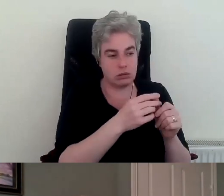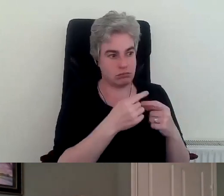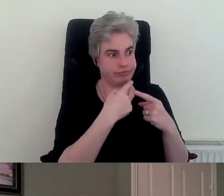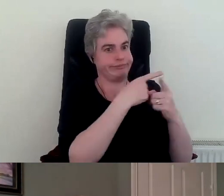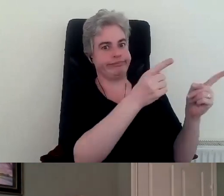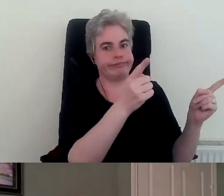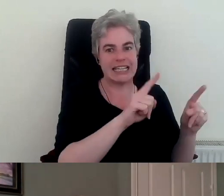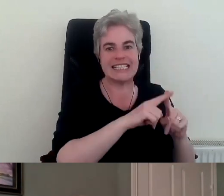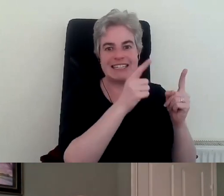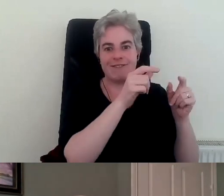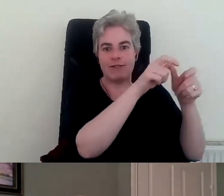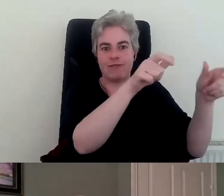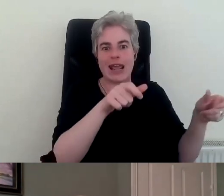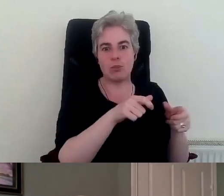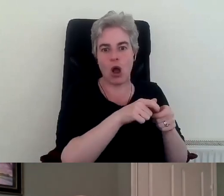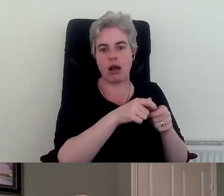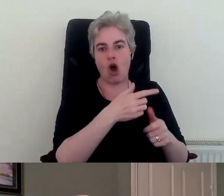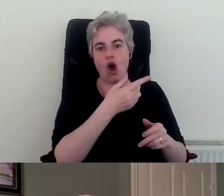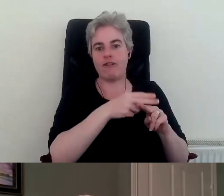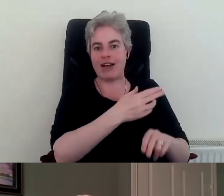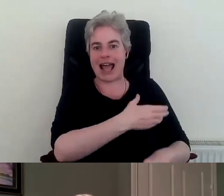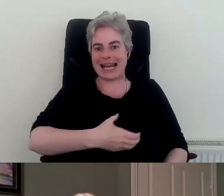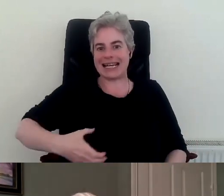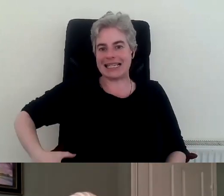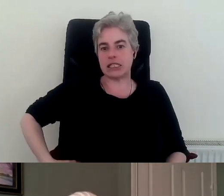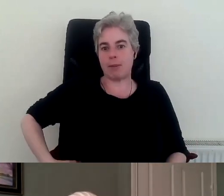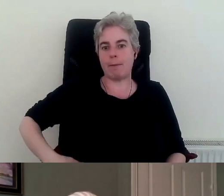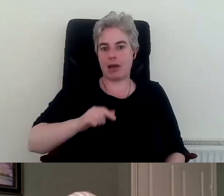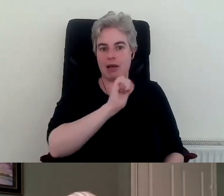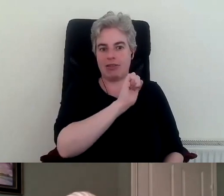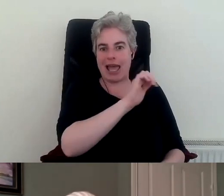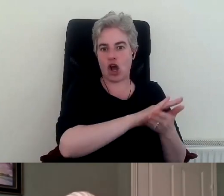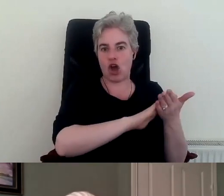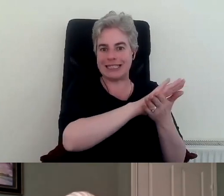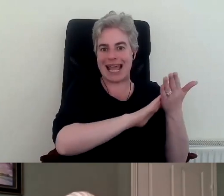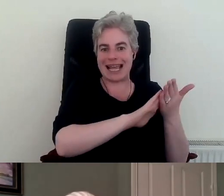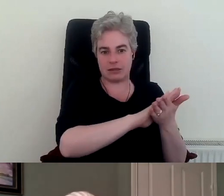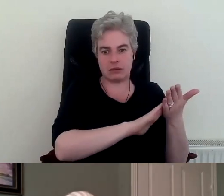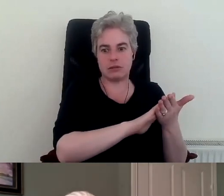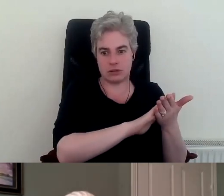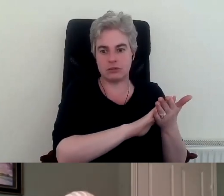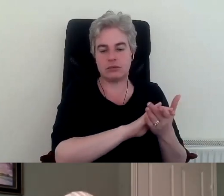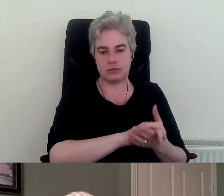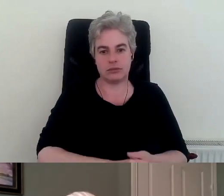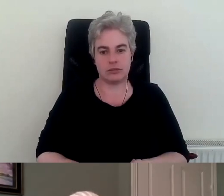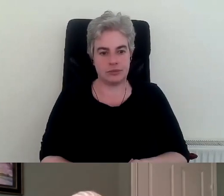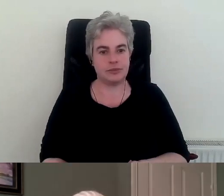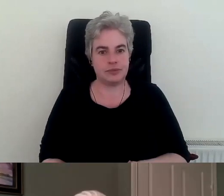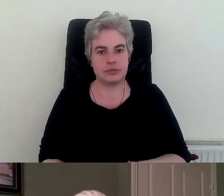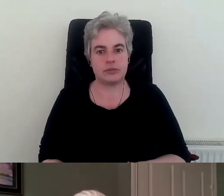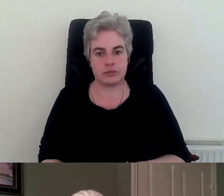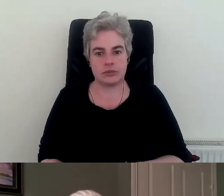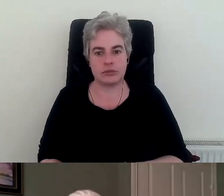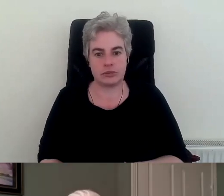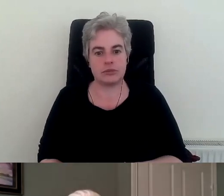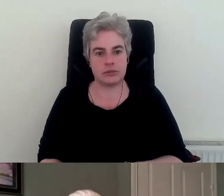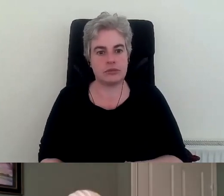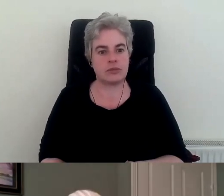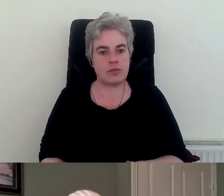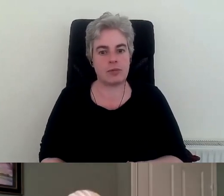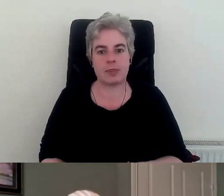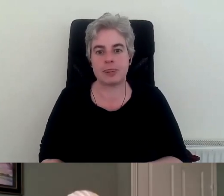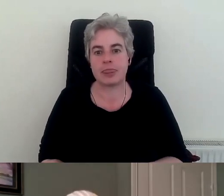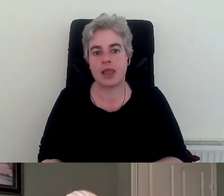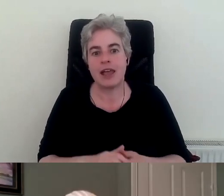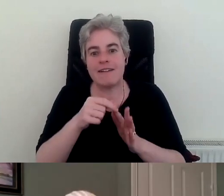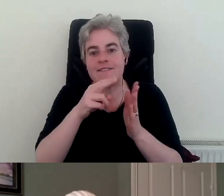frame of Anglicanism in that context. Thank you. And I don't know if you know